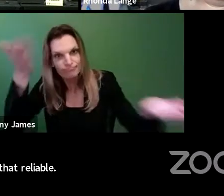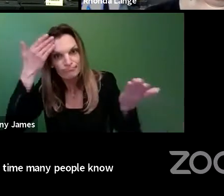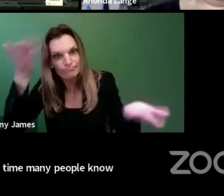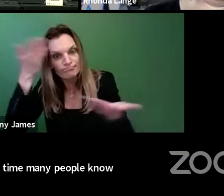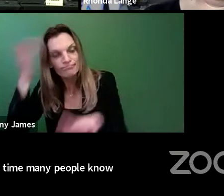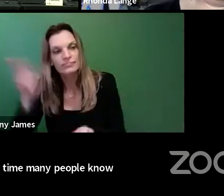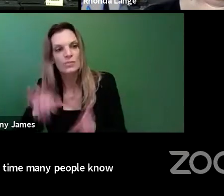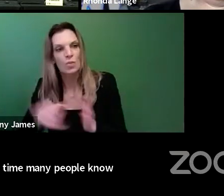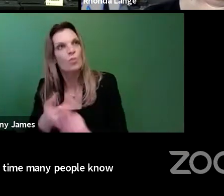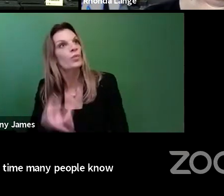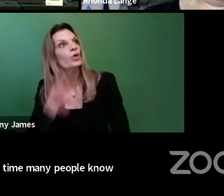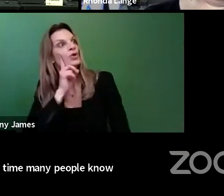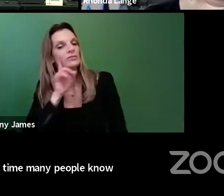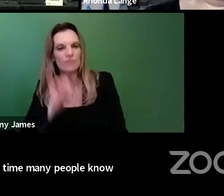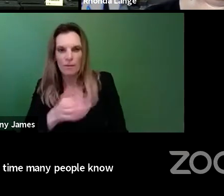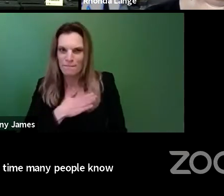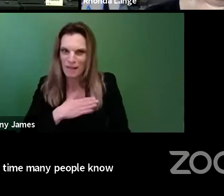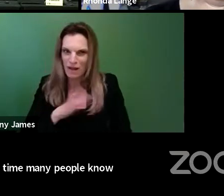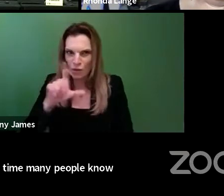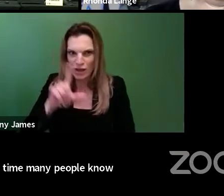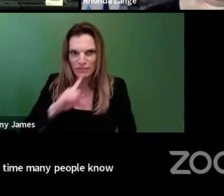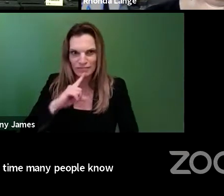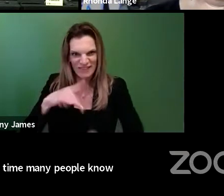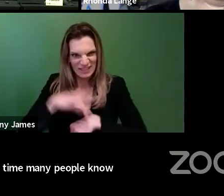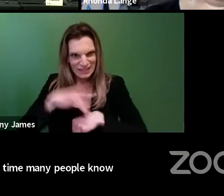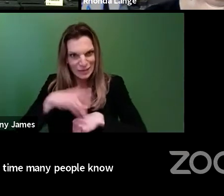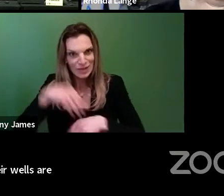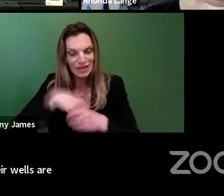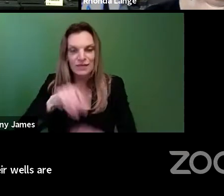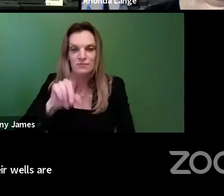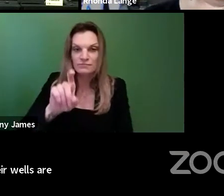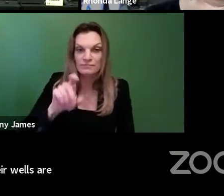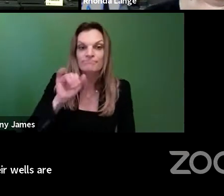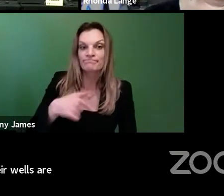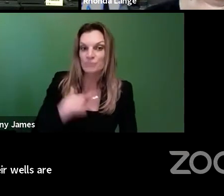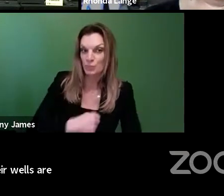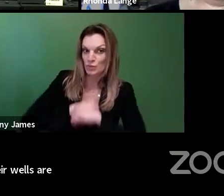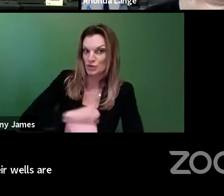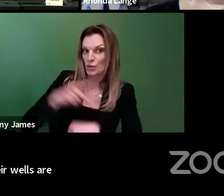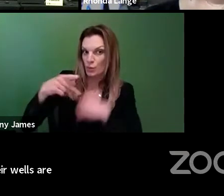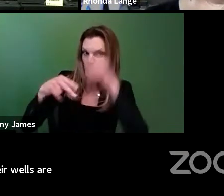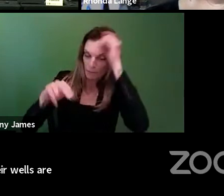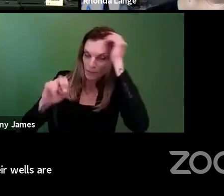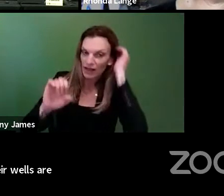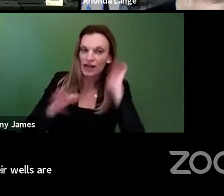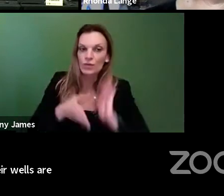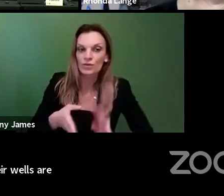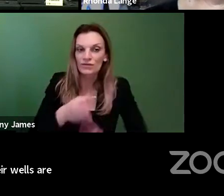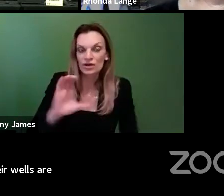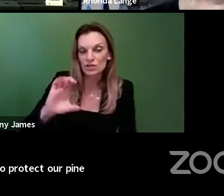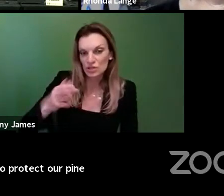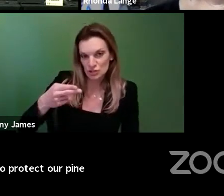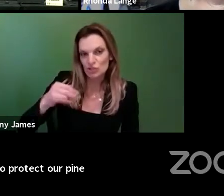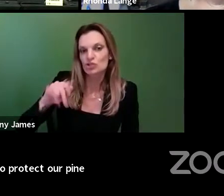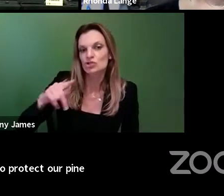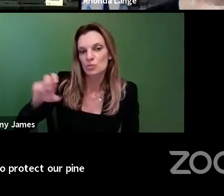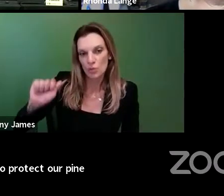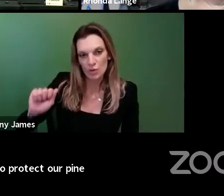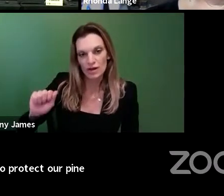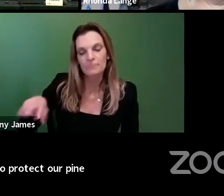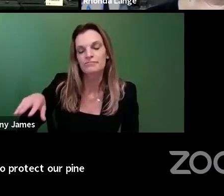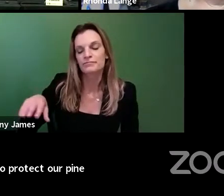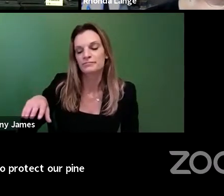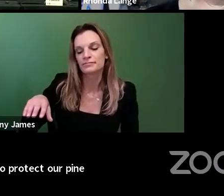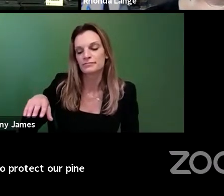are contaminated. And we want to protect our Pine River, Chippewa River, Muskegon River.